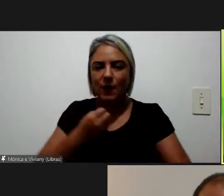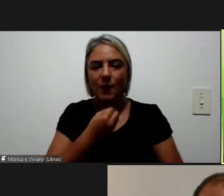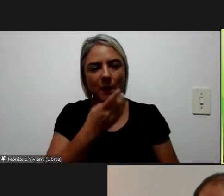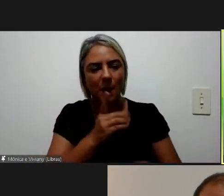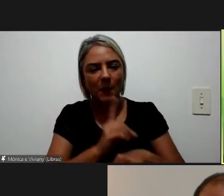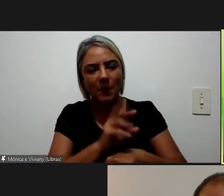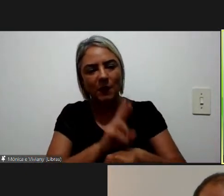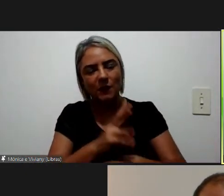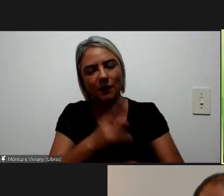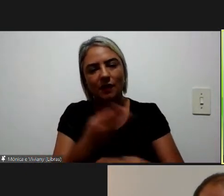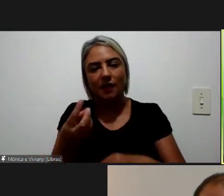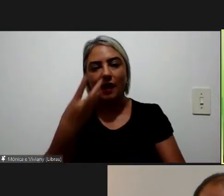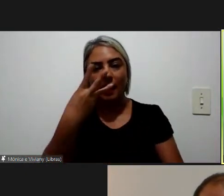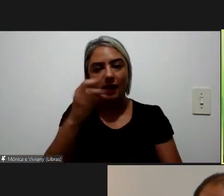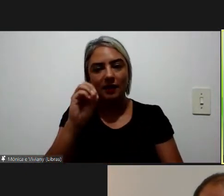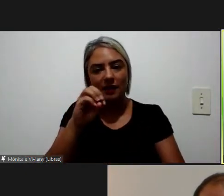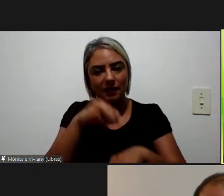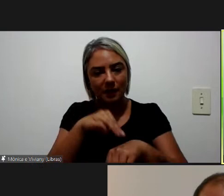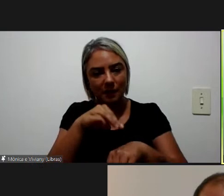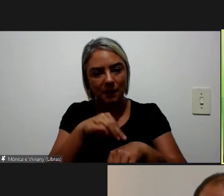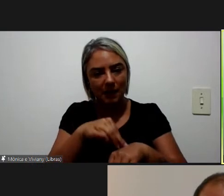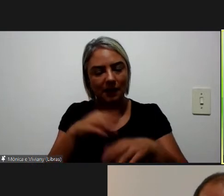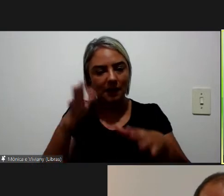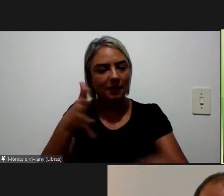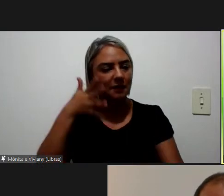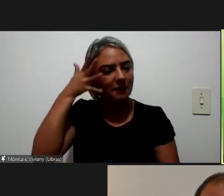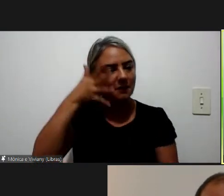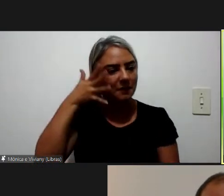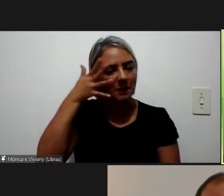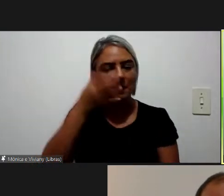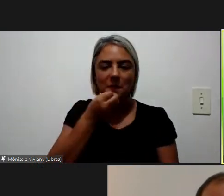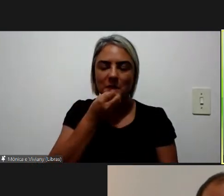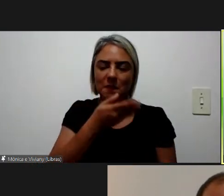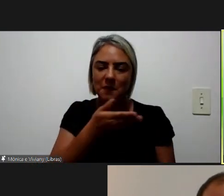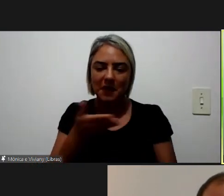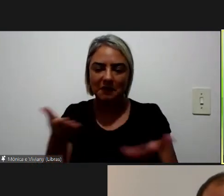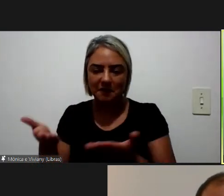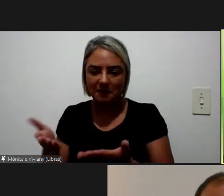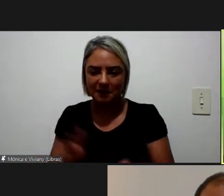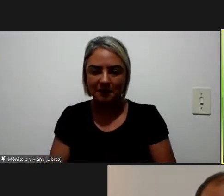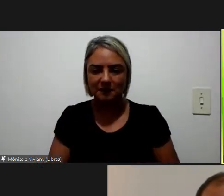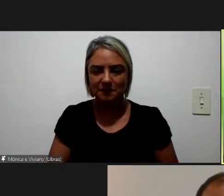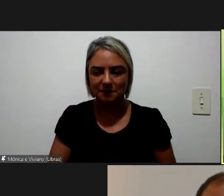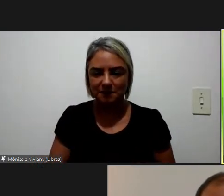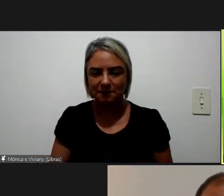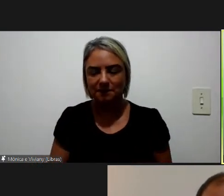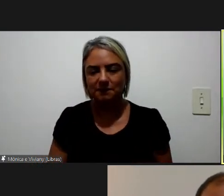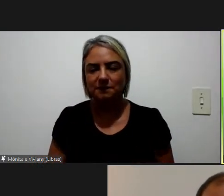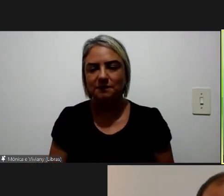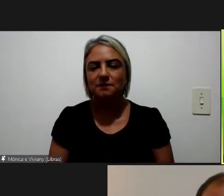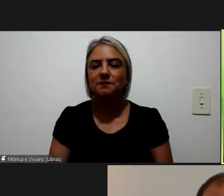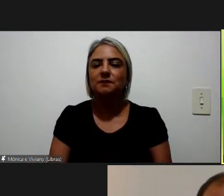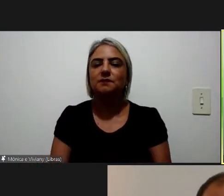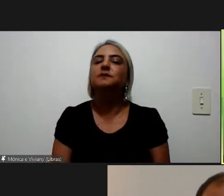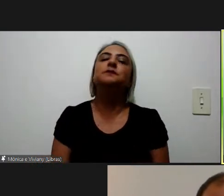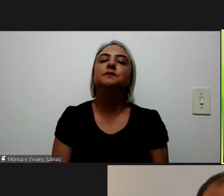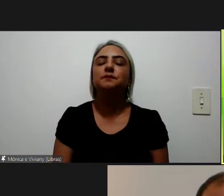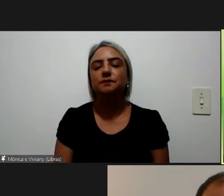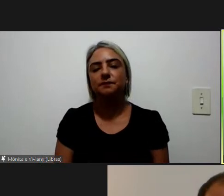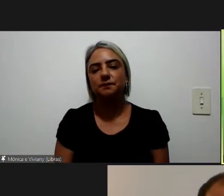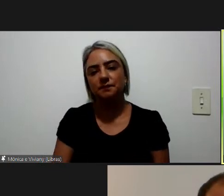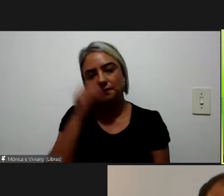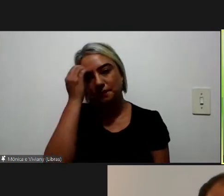comments on the Windows chat. So we are going to have 30 minutes. Be welcome. The stage is